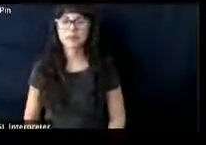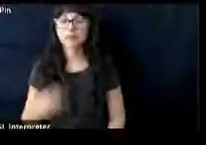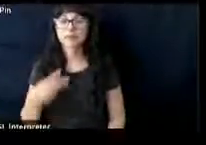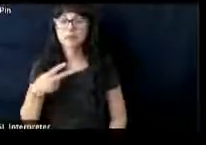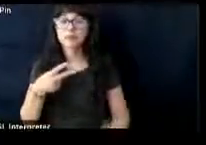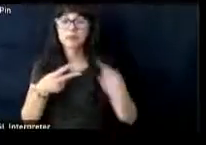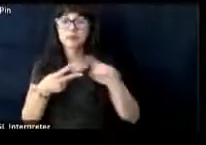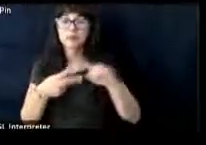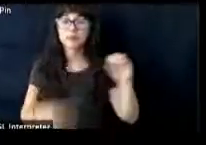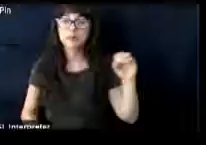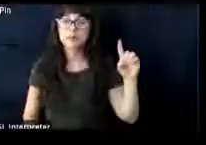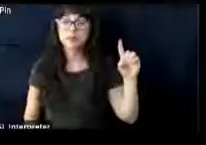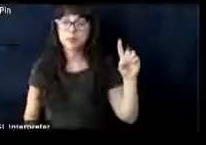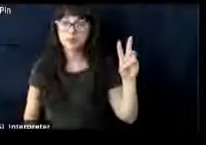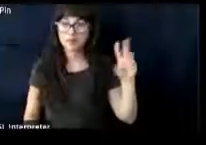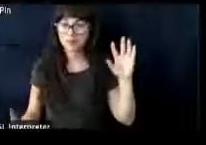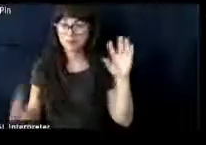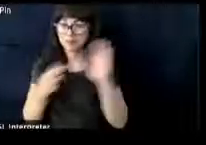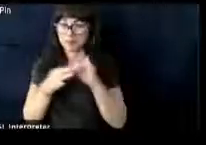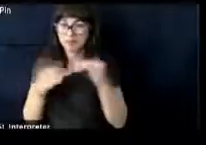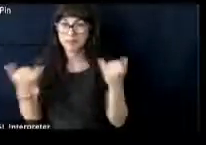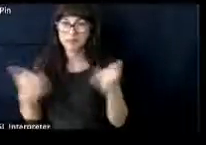016, I will be promoting you now.